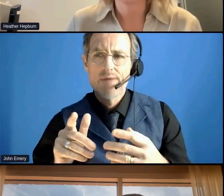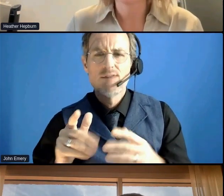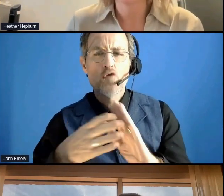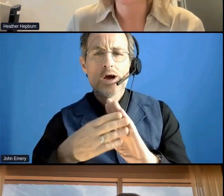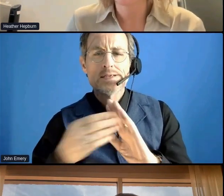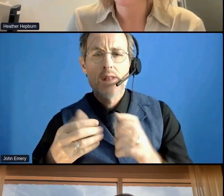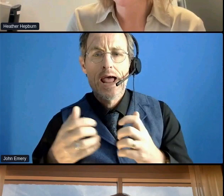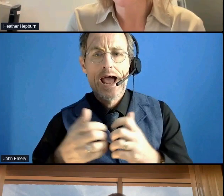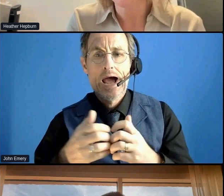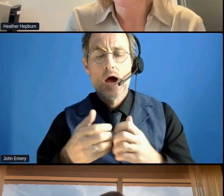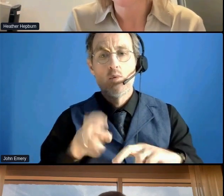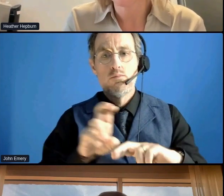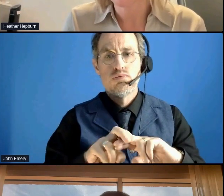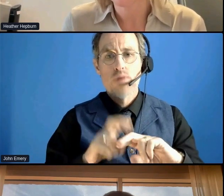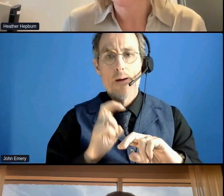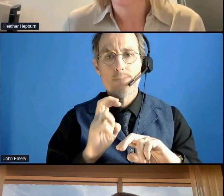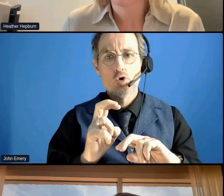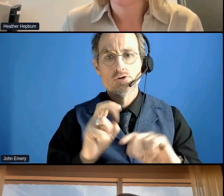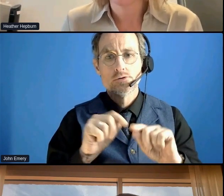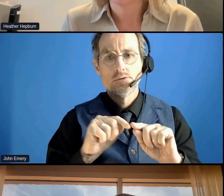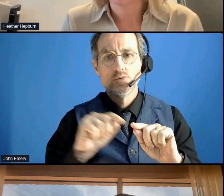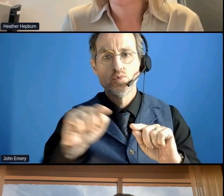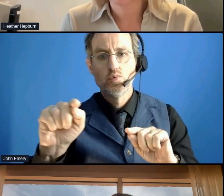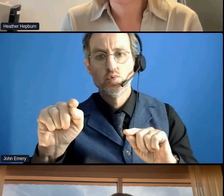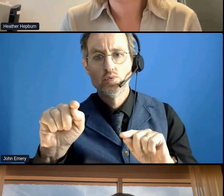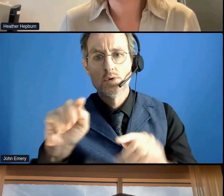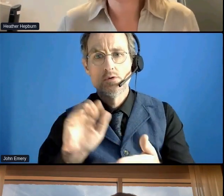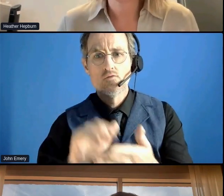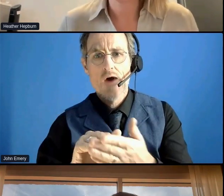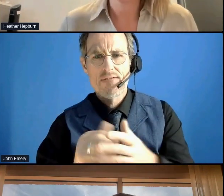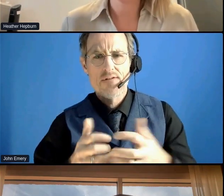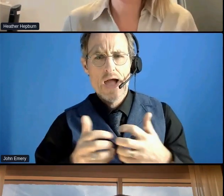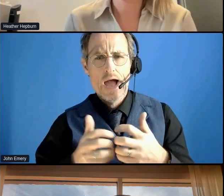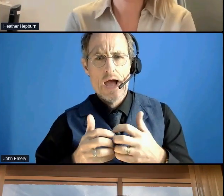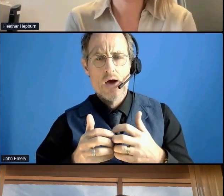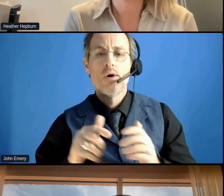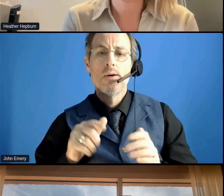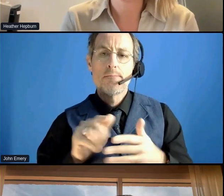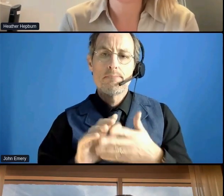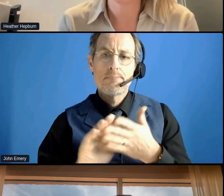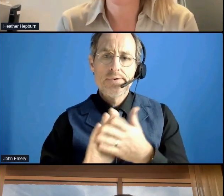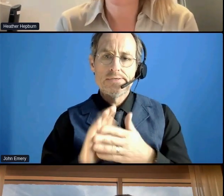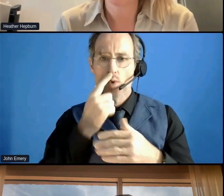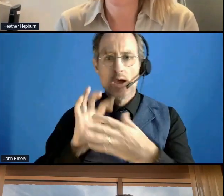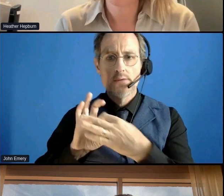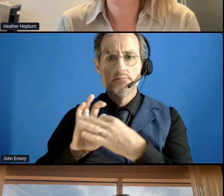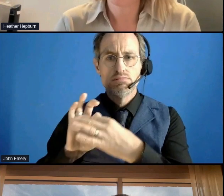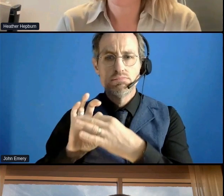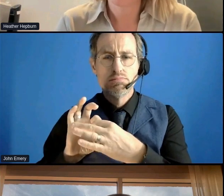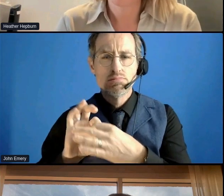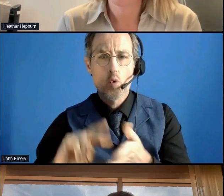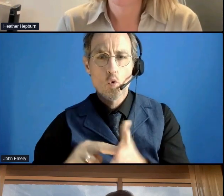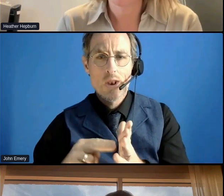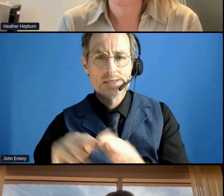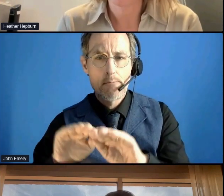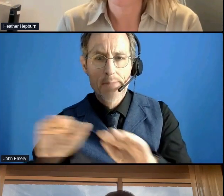A to point B? There's going to be an opportunity for us to direct traffic to those organizations' platforms through